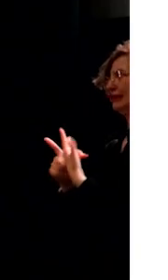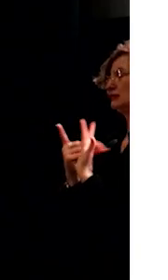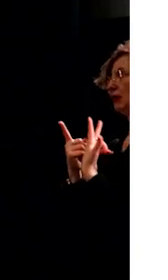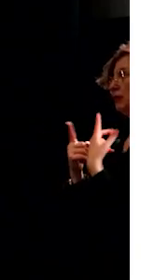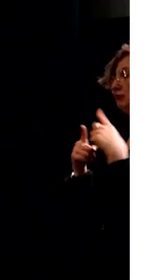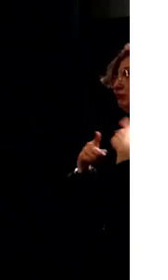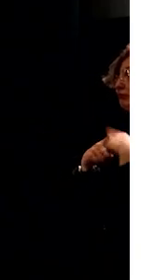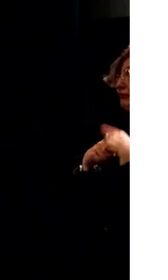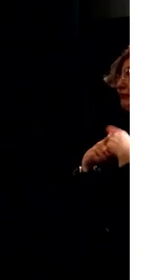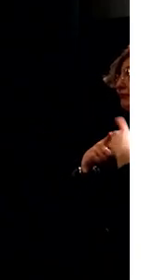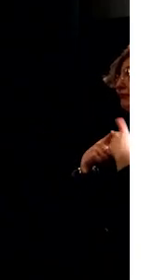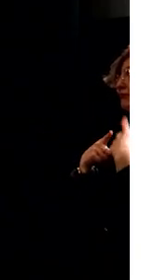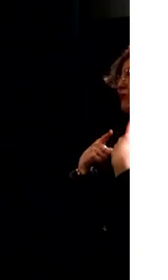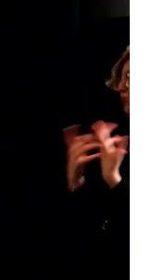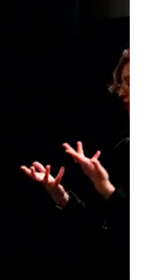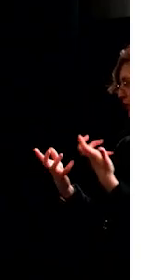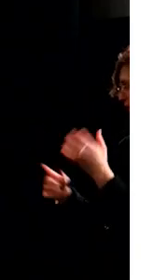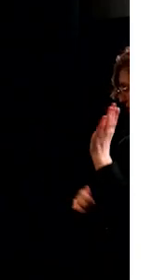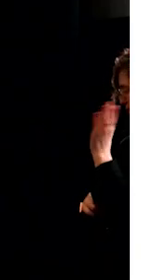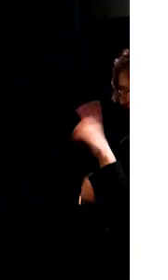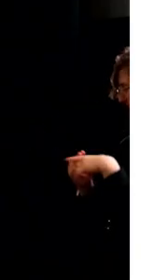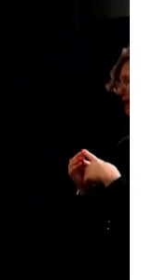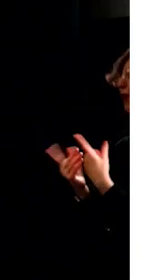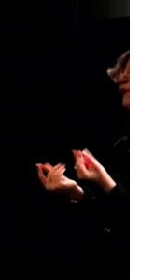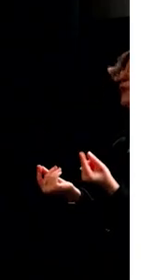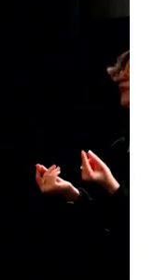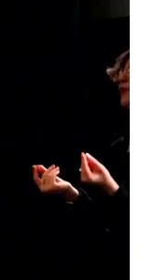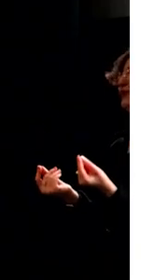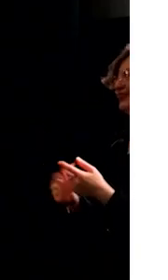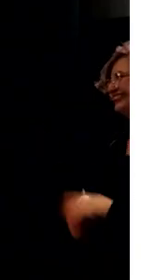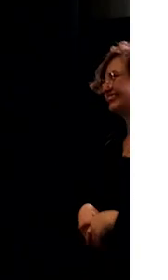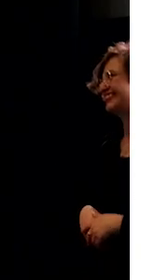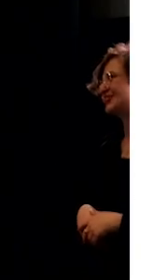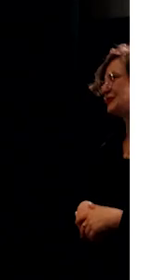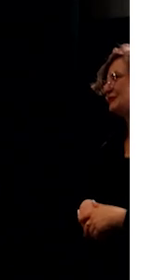in my head, what do I want to talk about today?